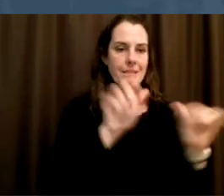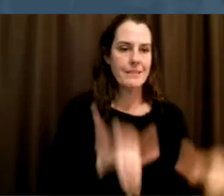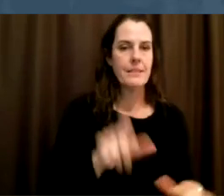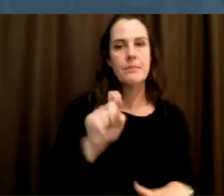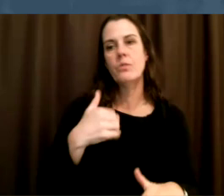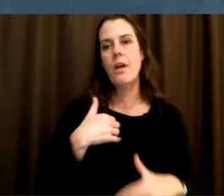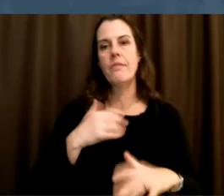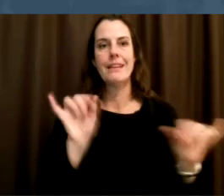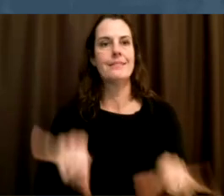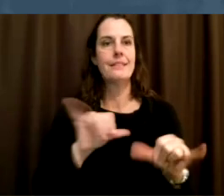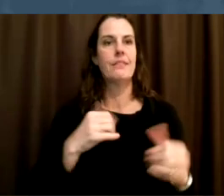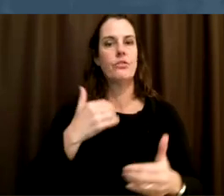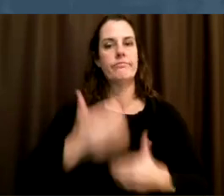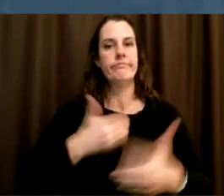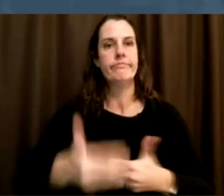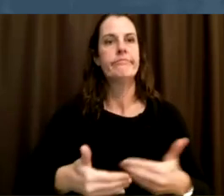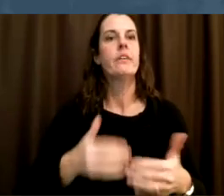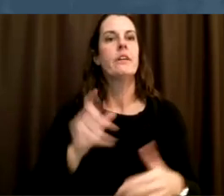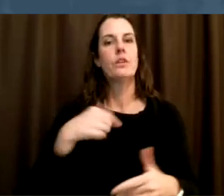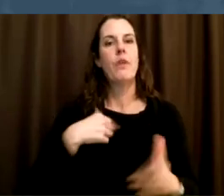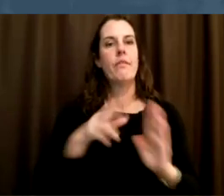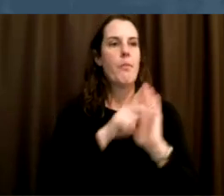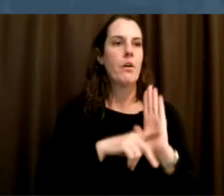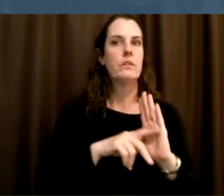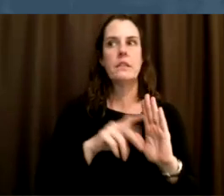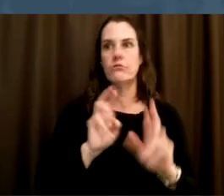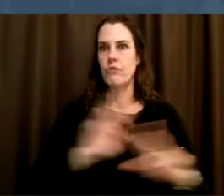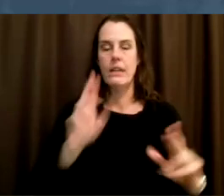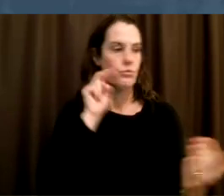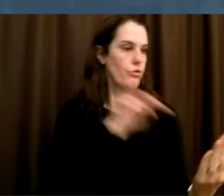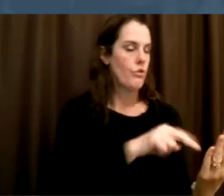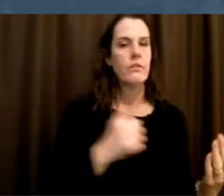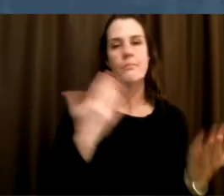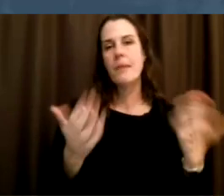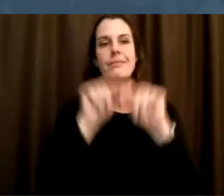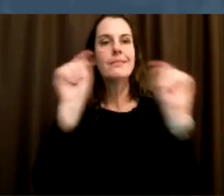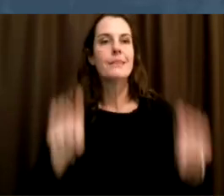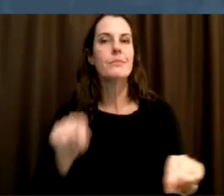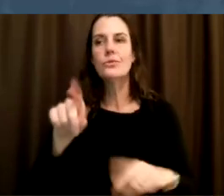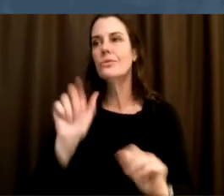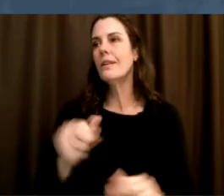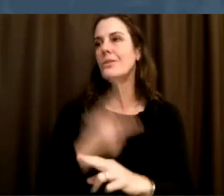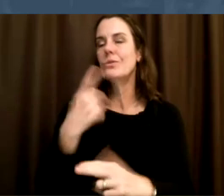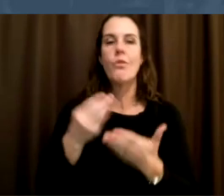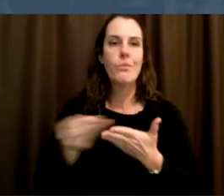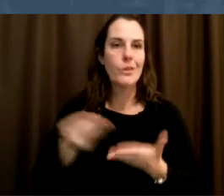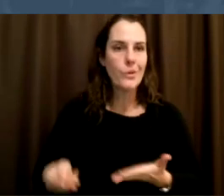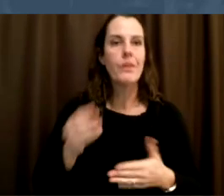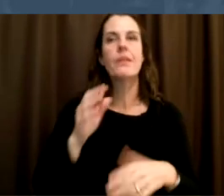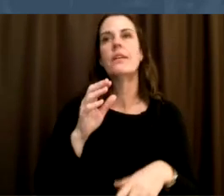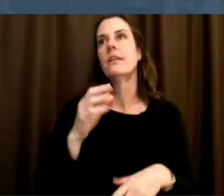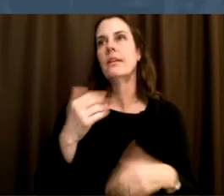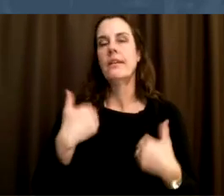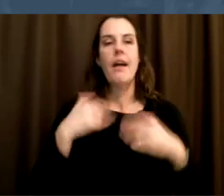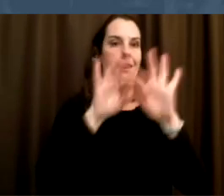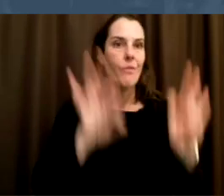operating procedures. You're going to have policies on hand, templates maybe that you use for procurement,